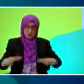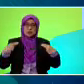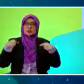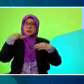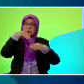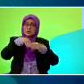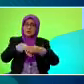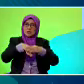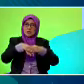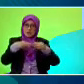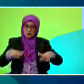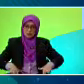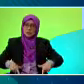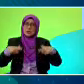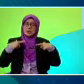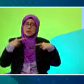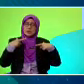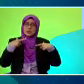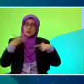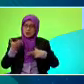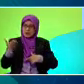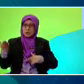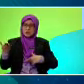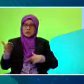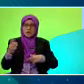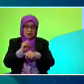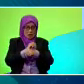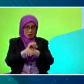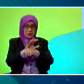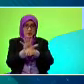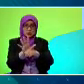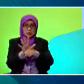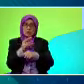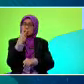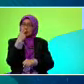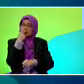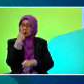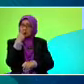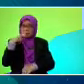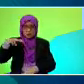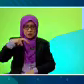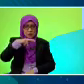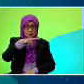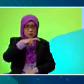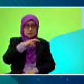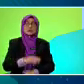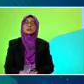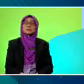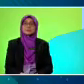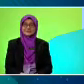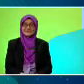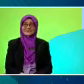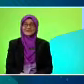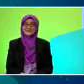of virus are coronavirus, influenza virus, HIV, and bacteriophage.